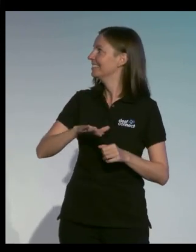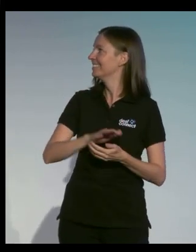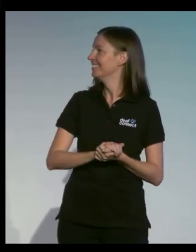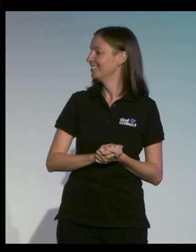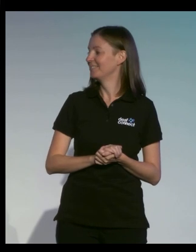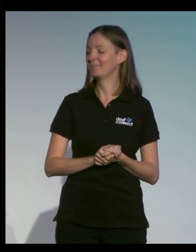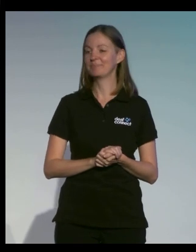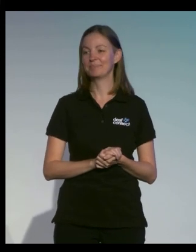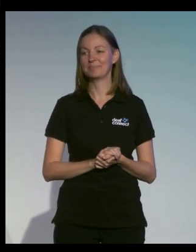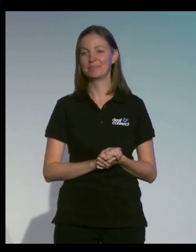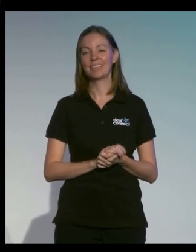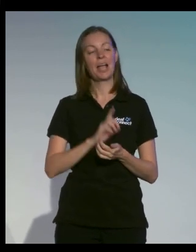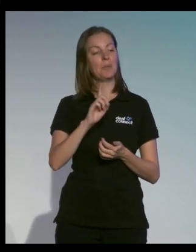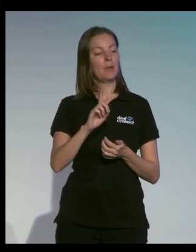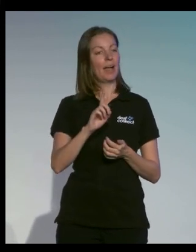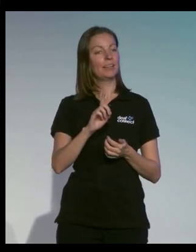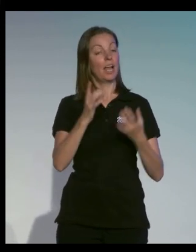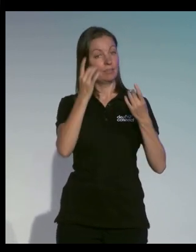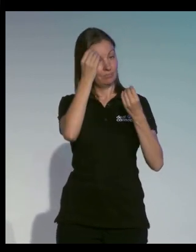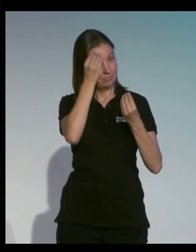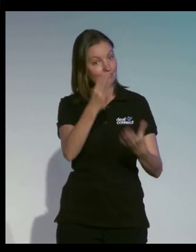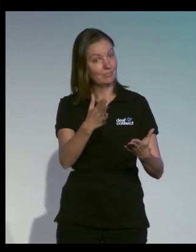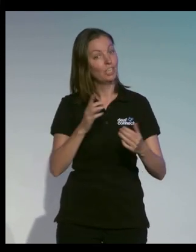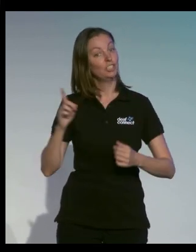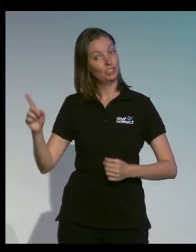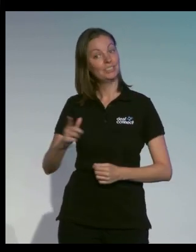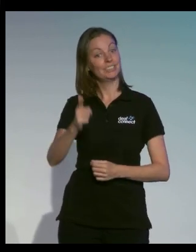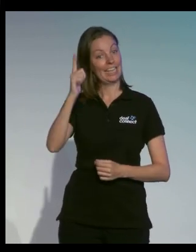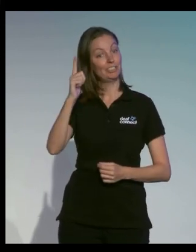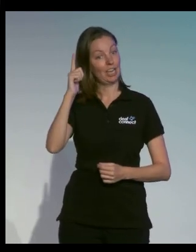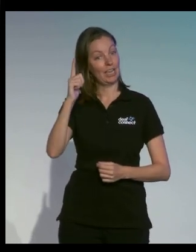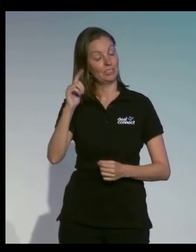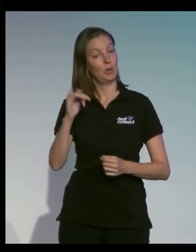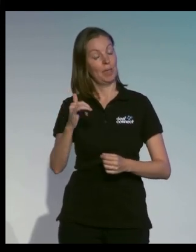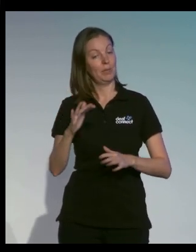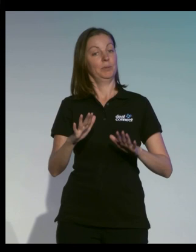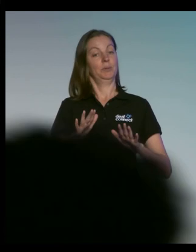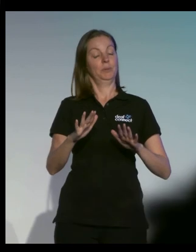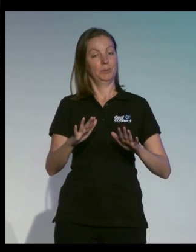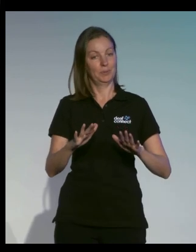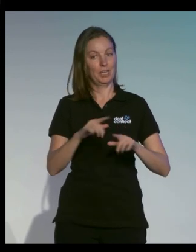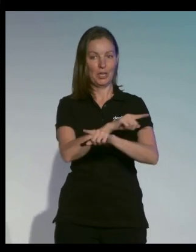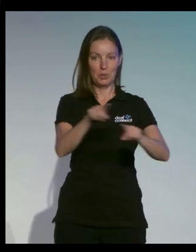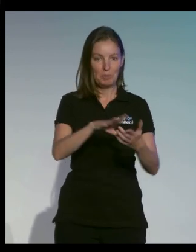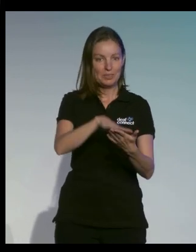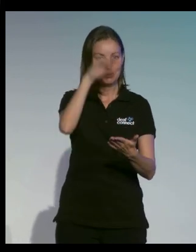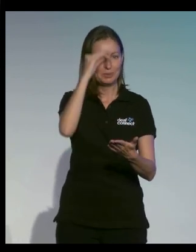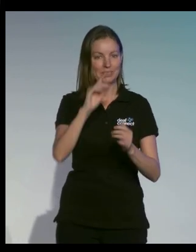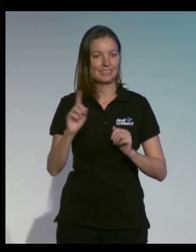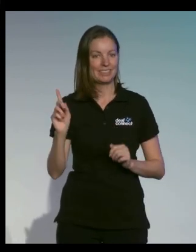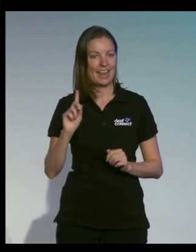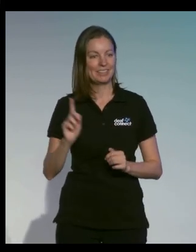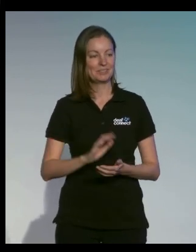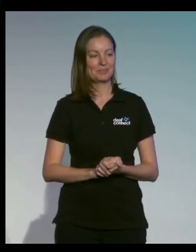But be prepared, she is a teacher, so you may be thrown a few curveballs as her students for today.